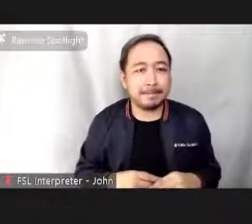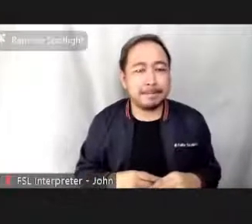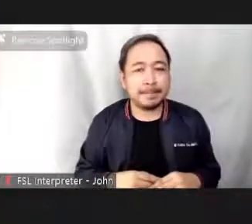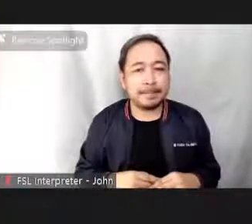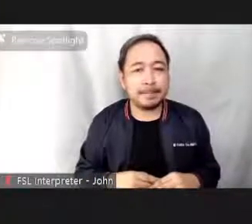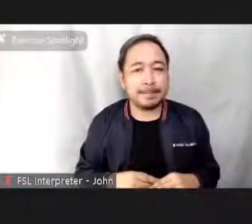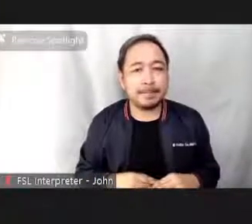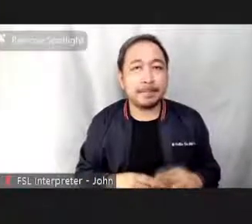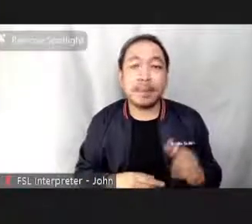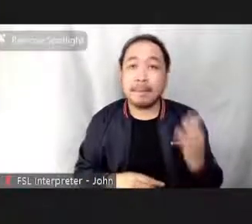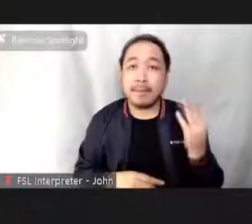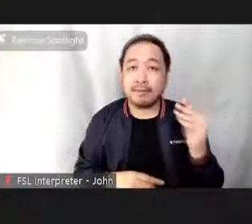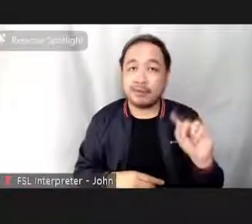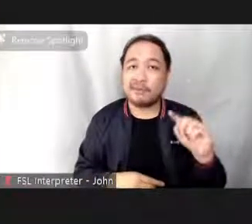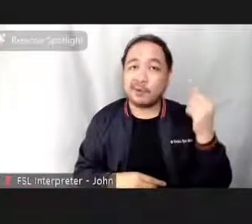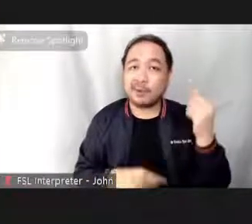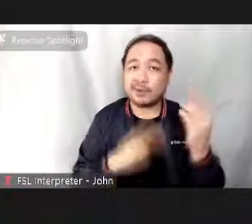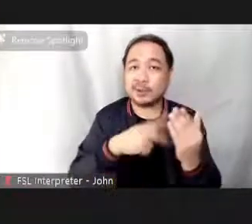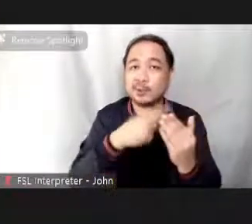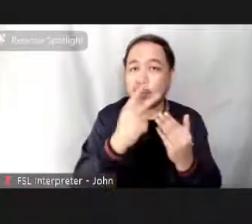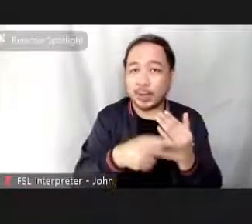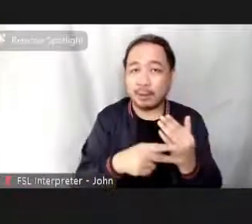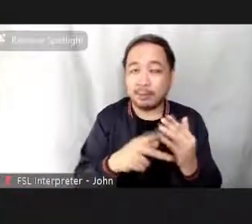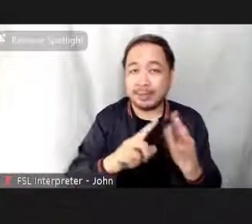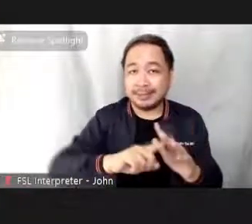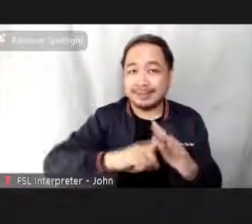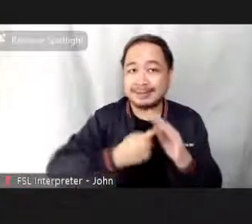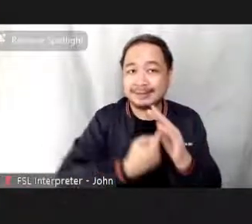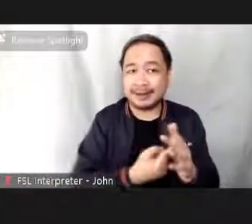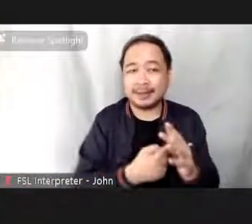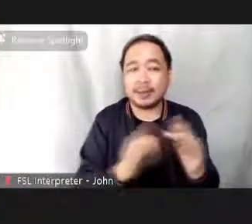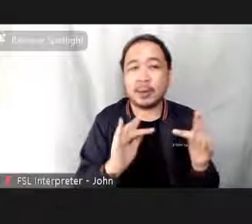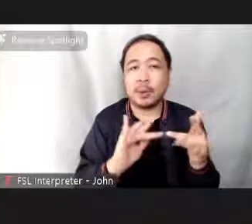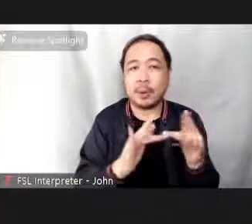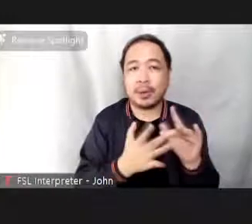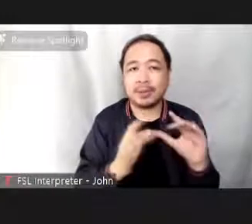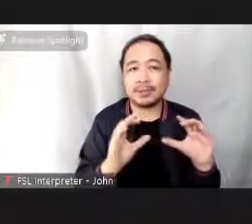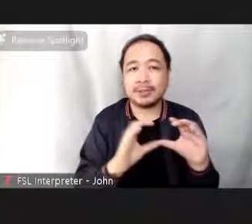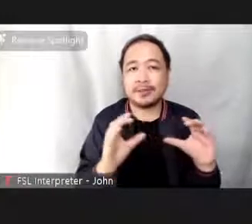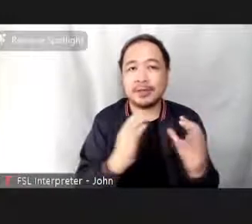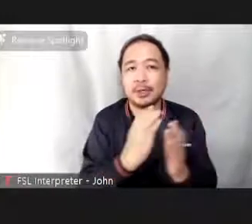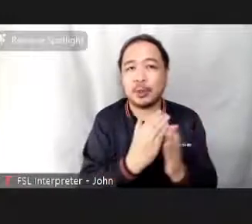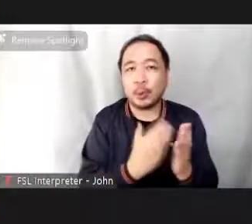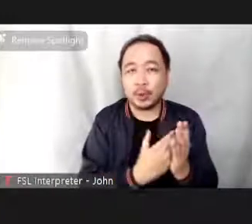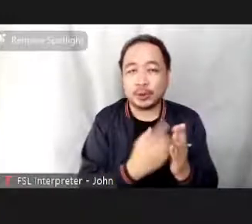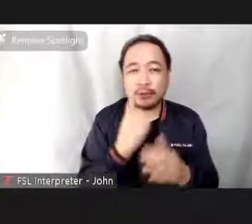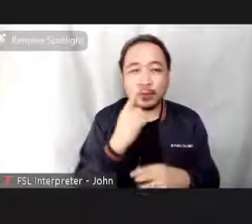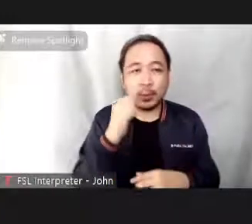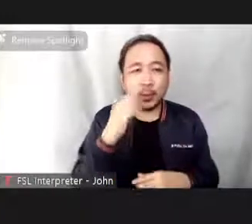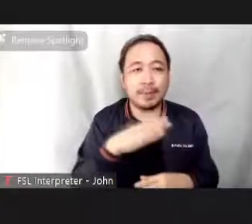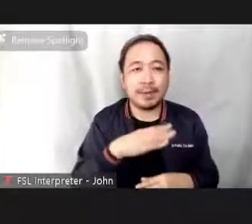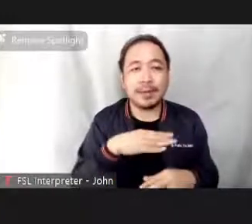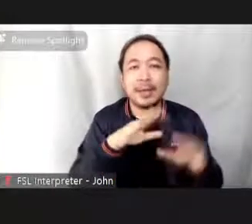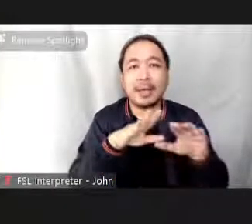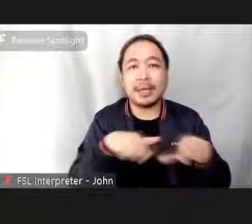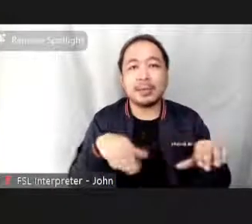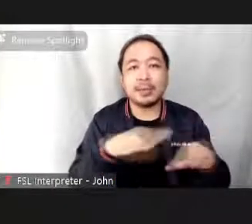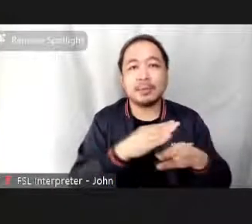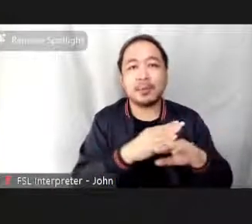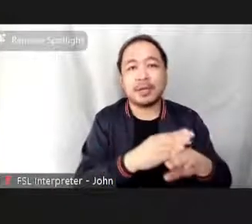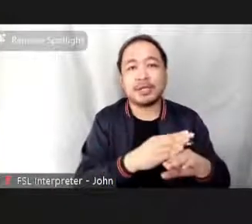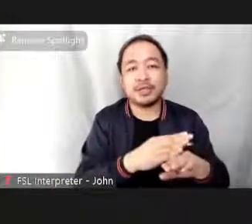One of the first programs that we implemented was the online certificate course on women and children protection specialty